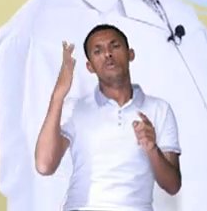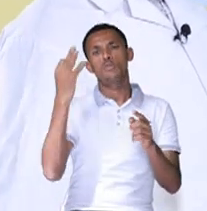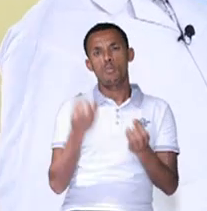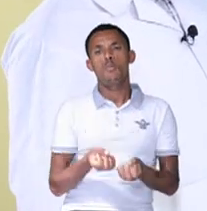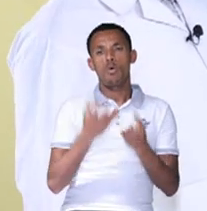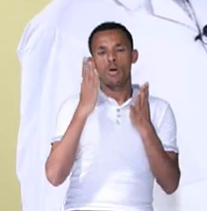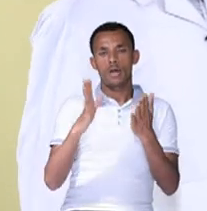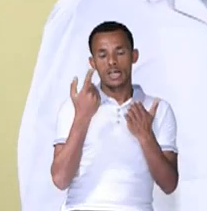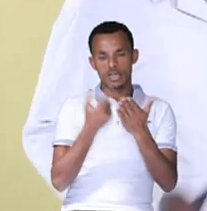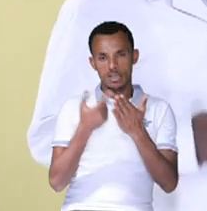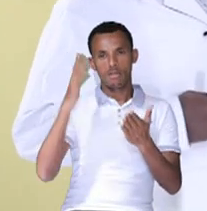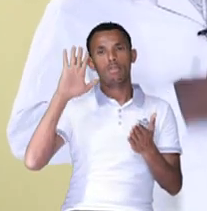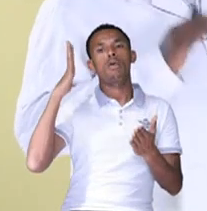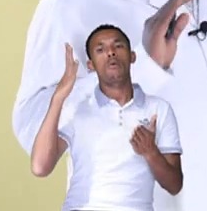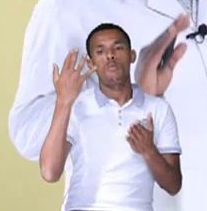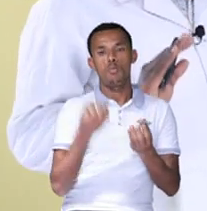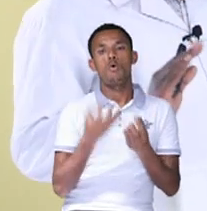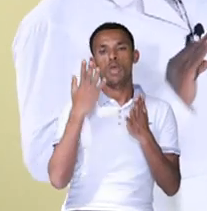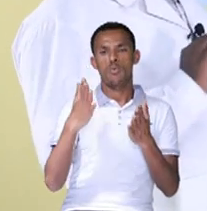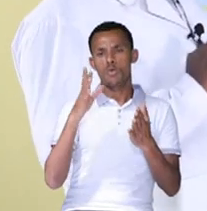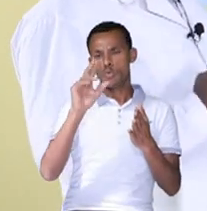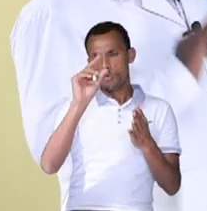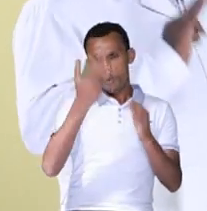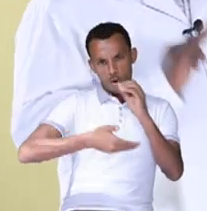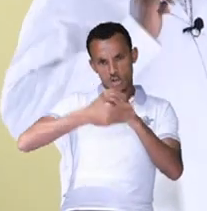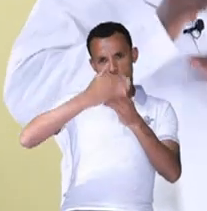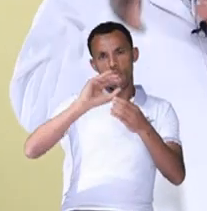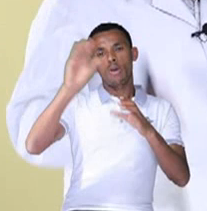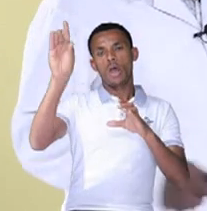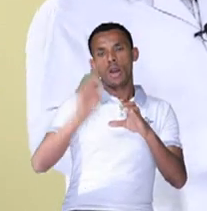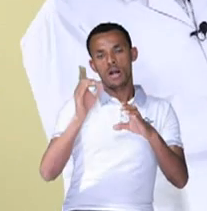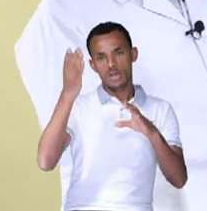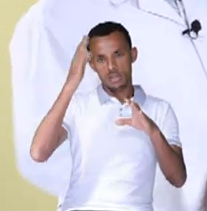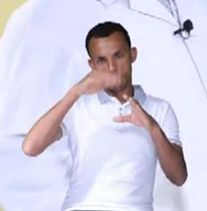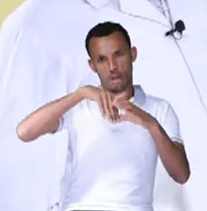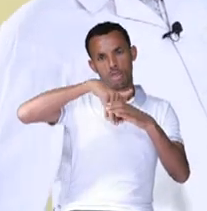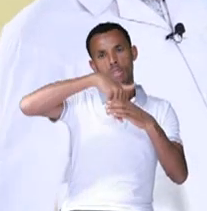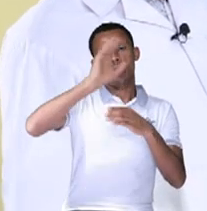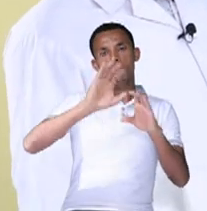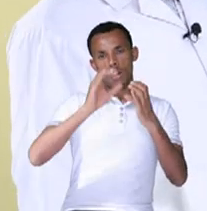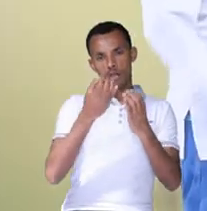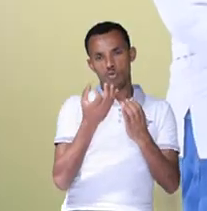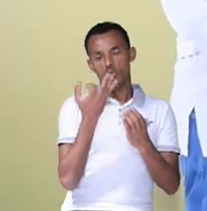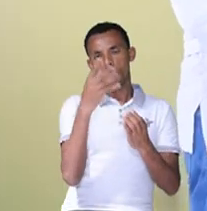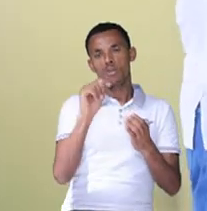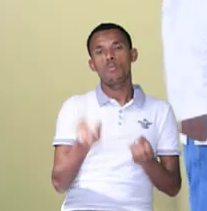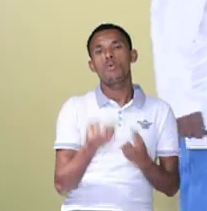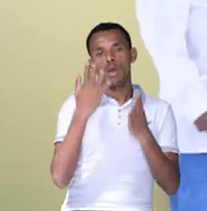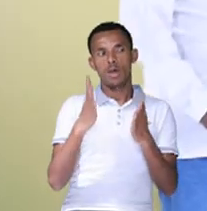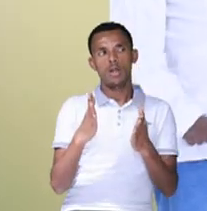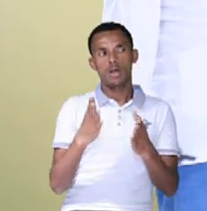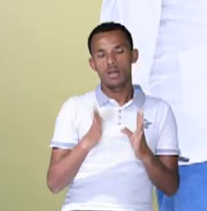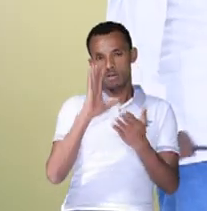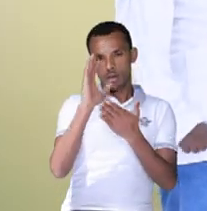So in this type of polygon, no portion of diagonal in the exterior part of the polygon. Let